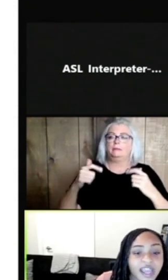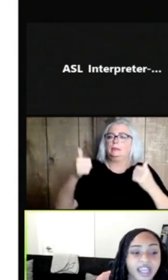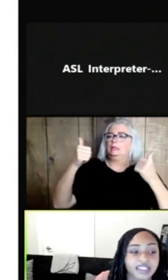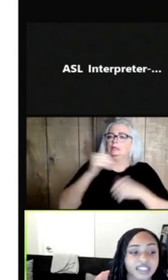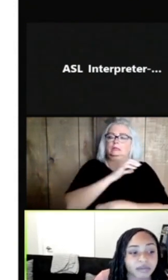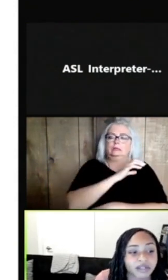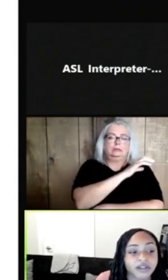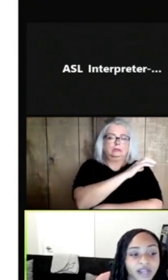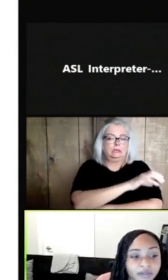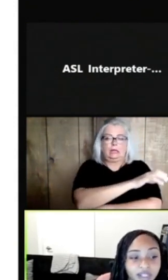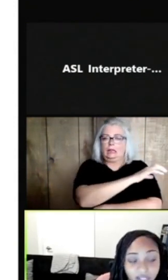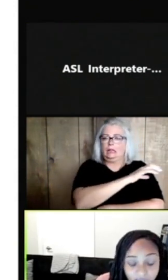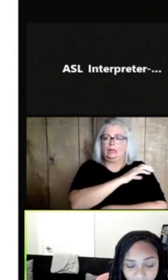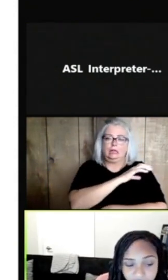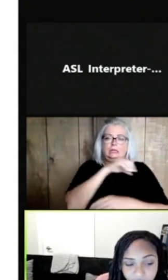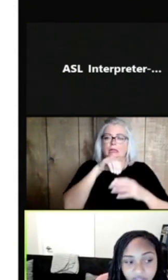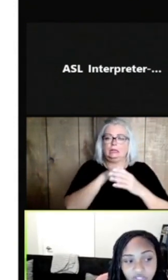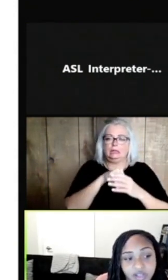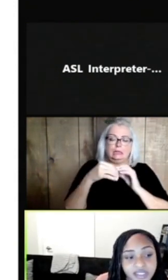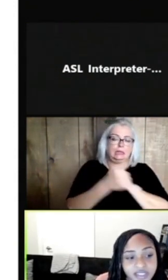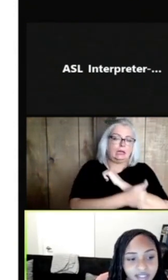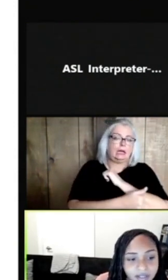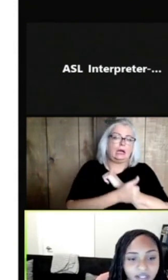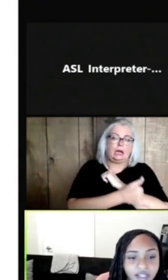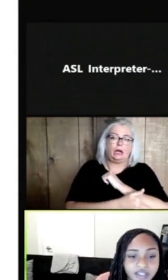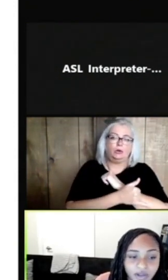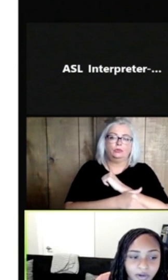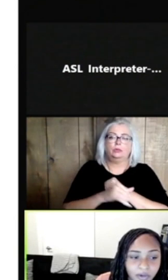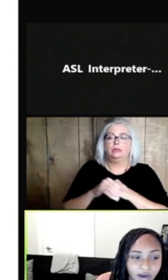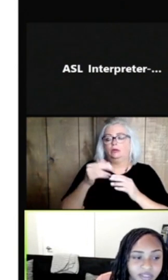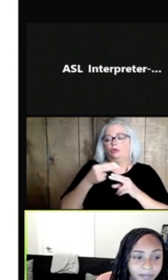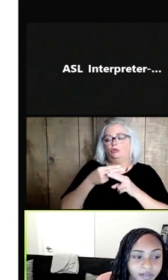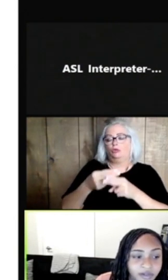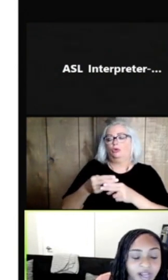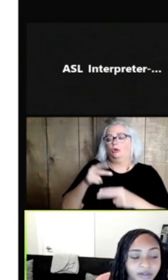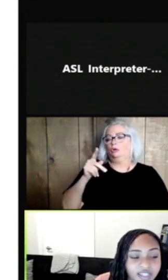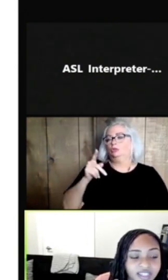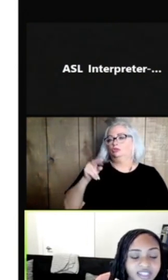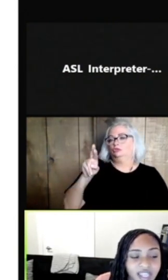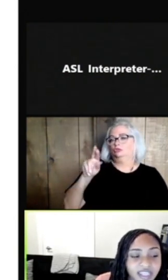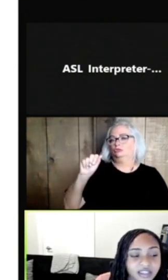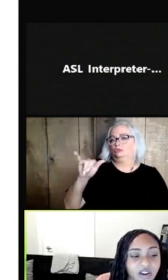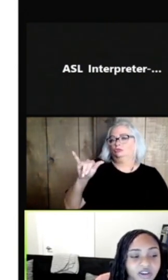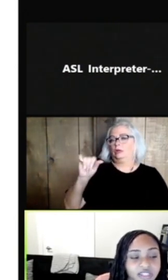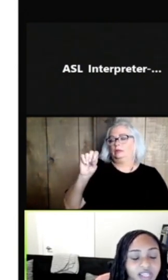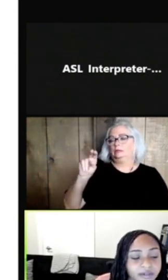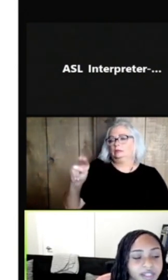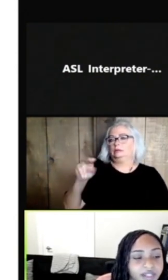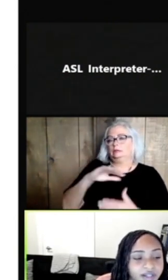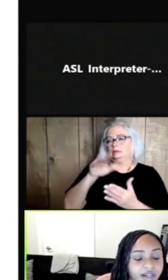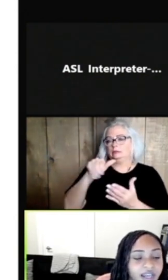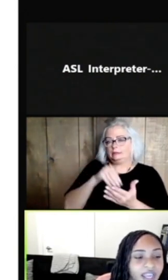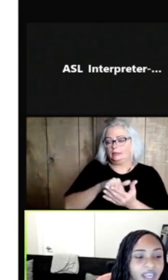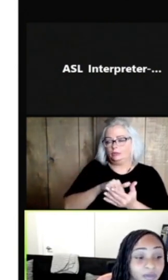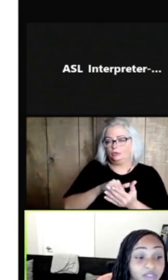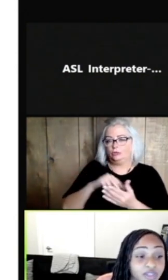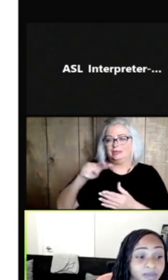site in San Bernardino County that is called the Drayson Center. So San Bernardino County is the second largest county